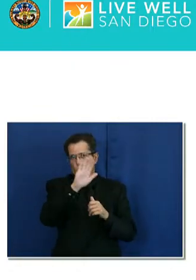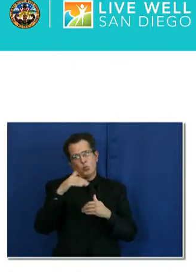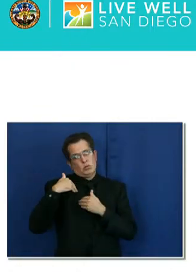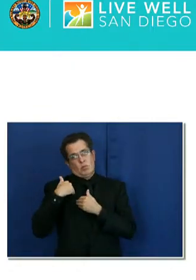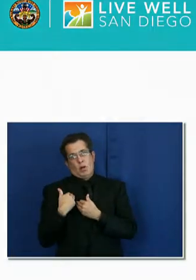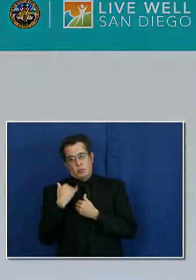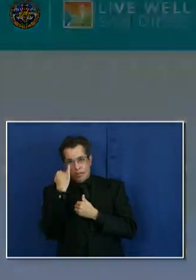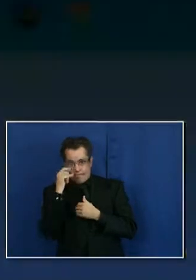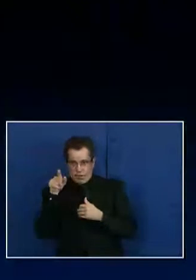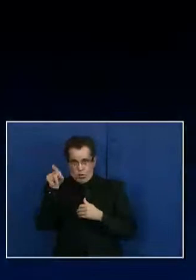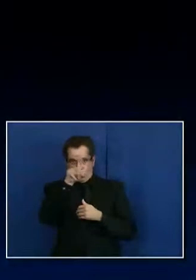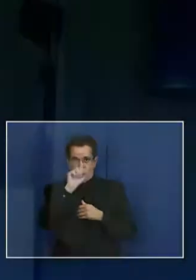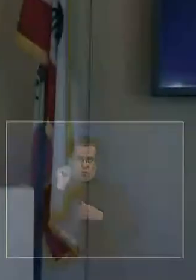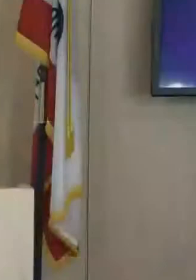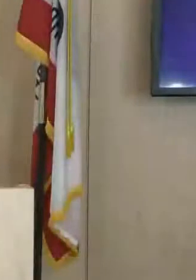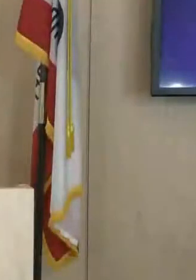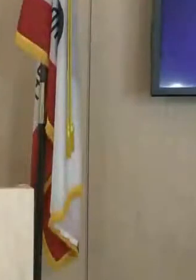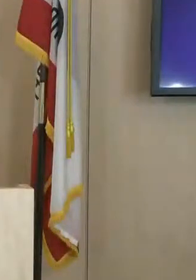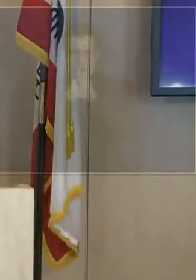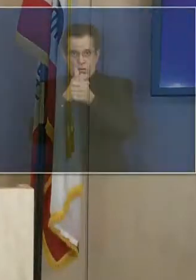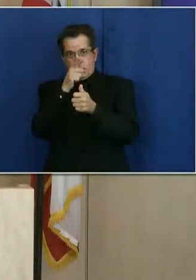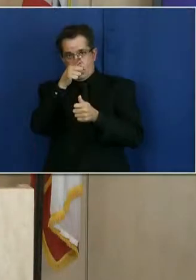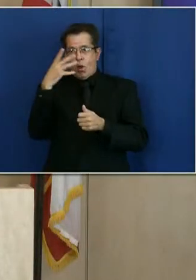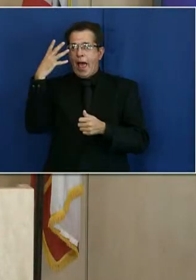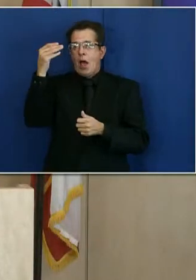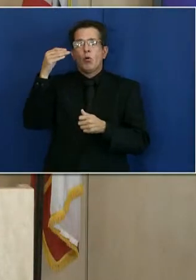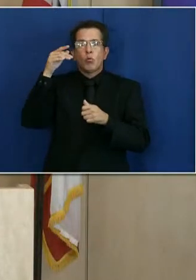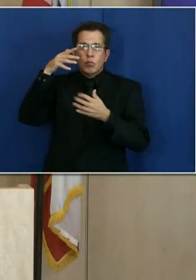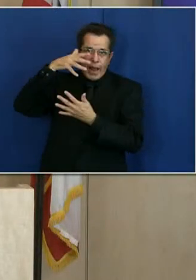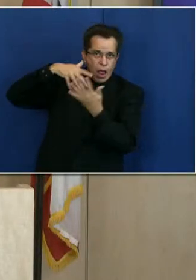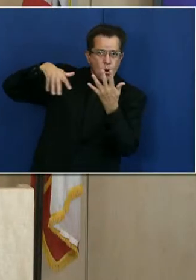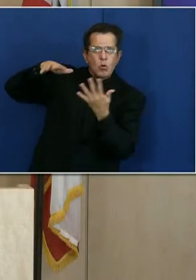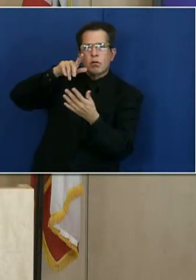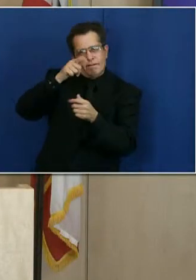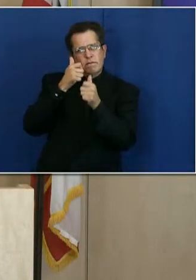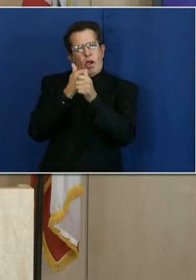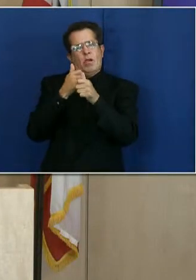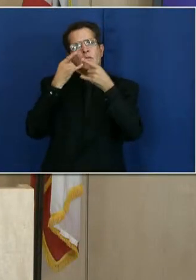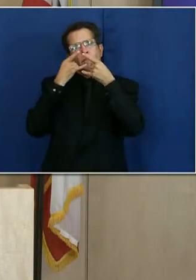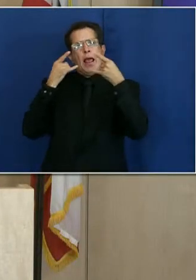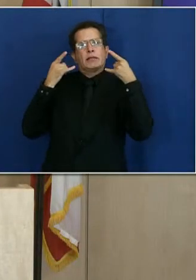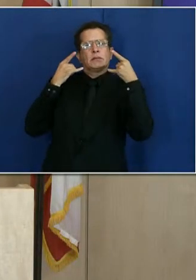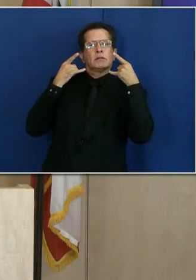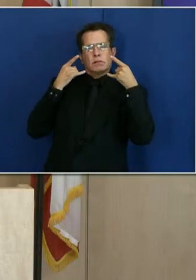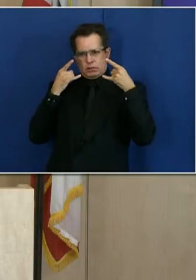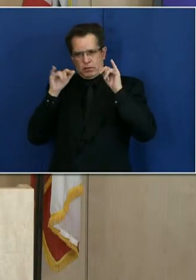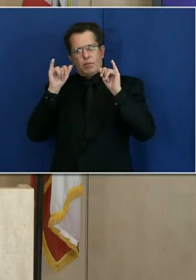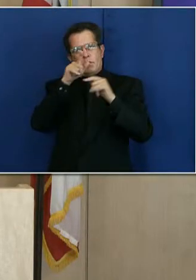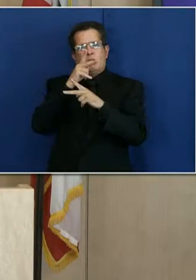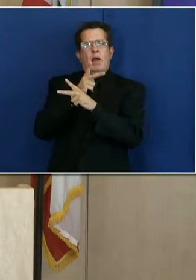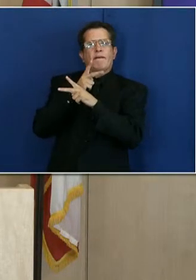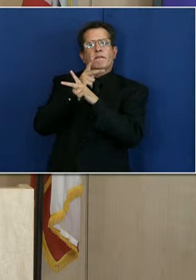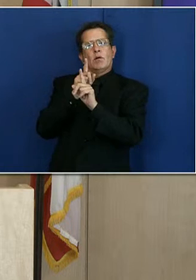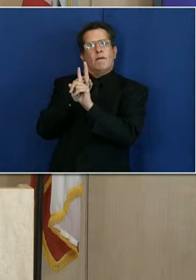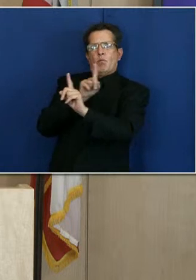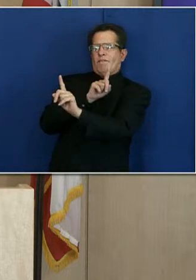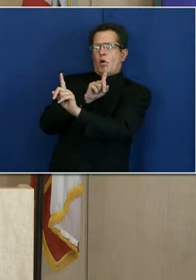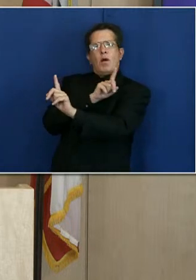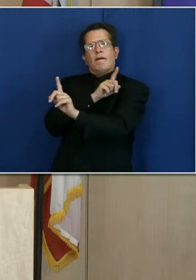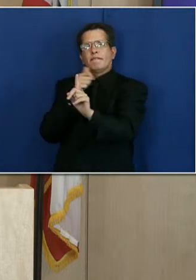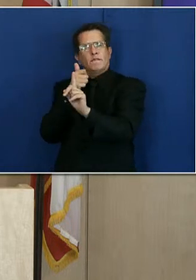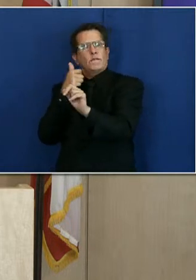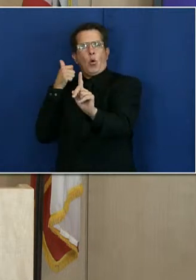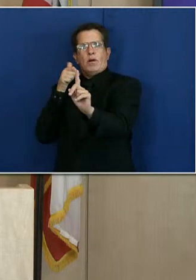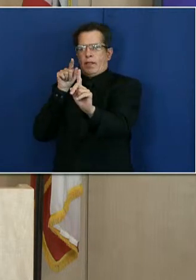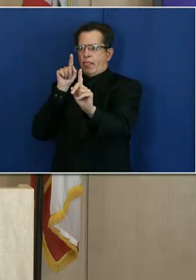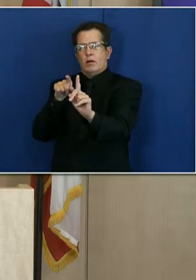And if everyone, when they go out, wear their facial coverings, stay 6 feet apart if you're